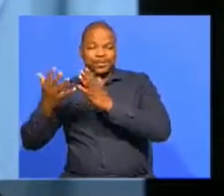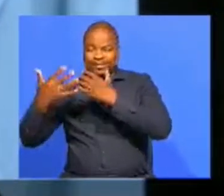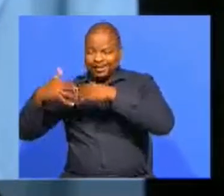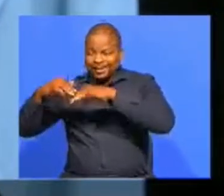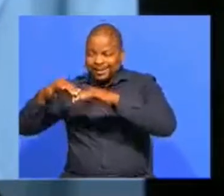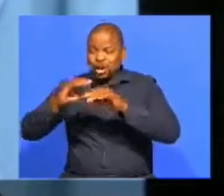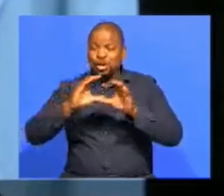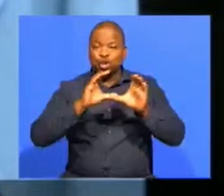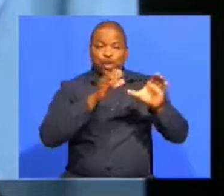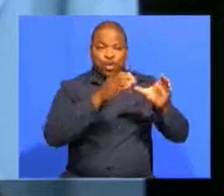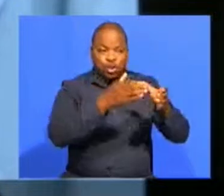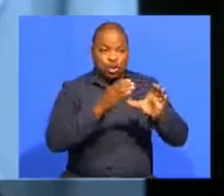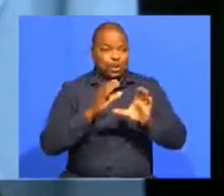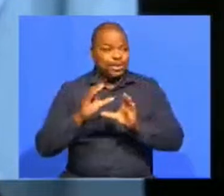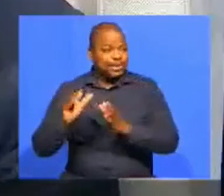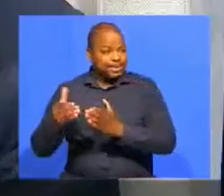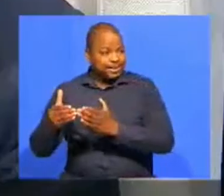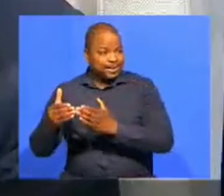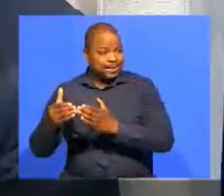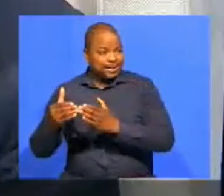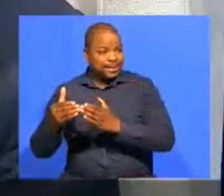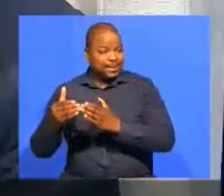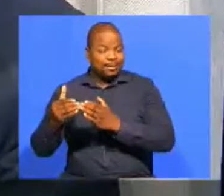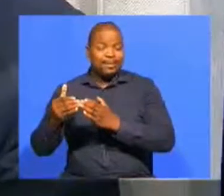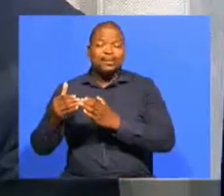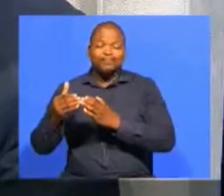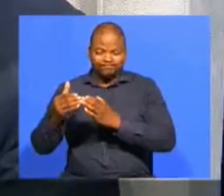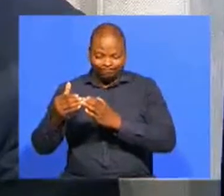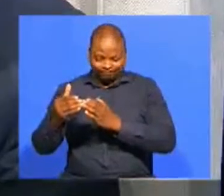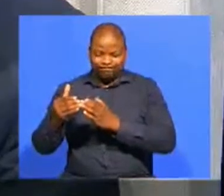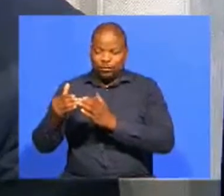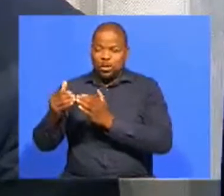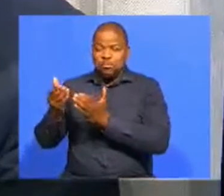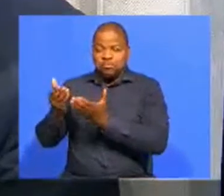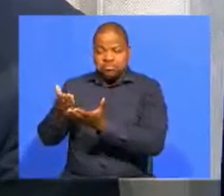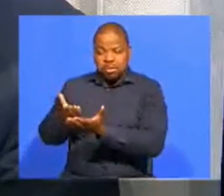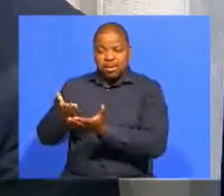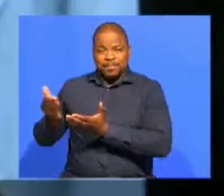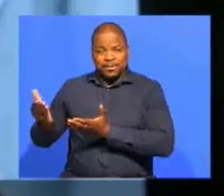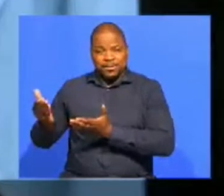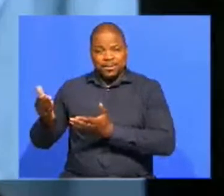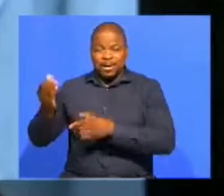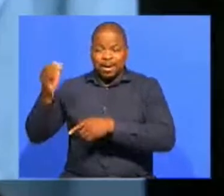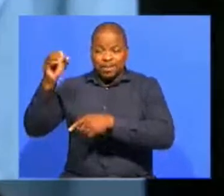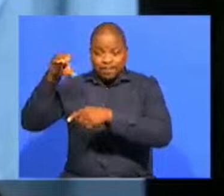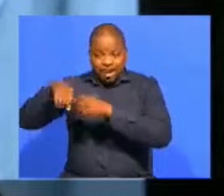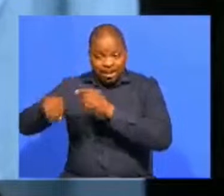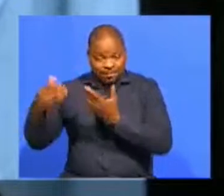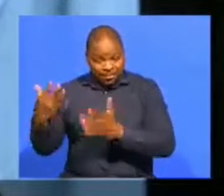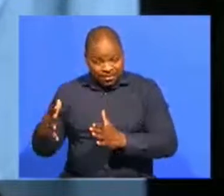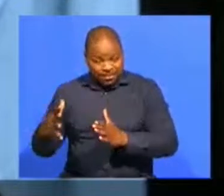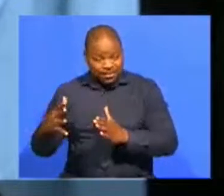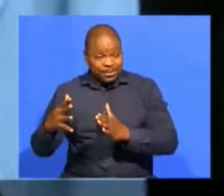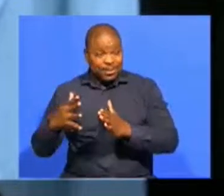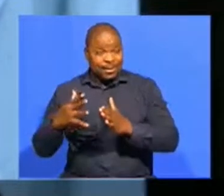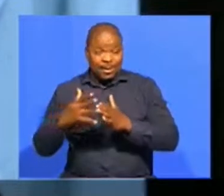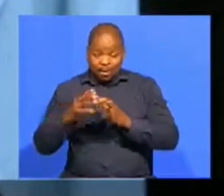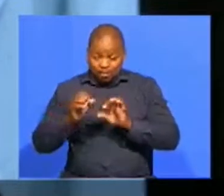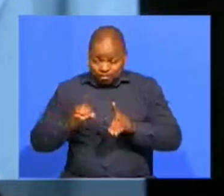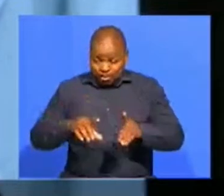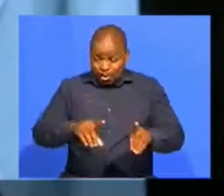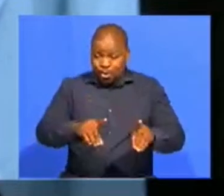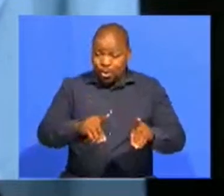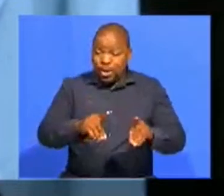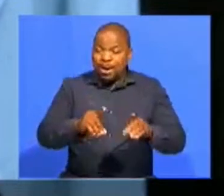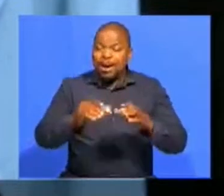diverse sectors. During those precious moments of exchange, we realized the vast potential